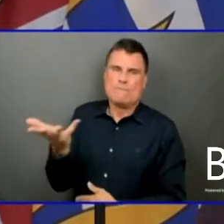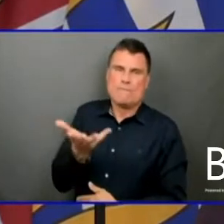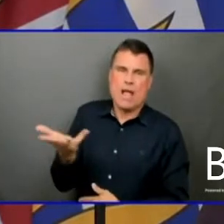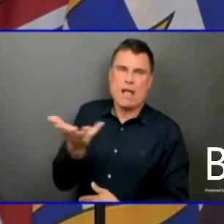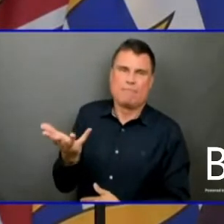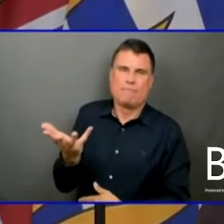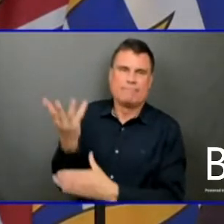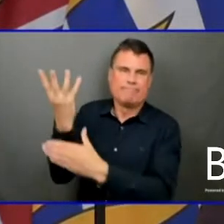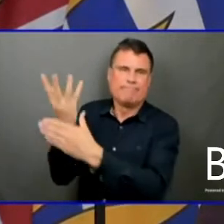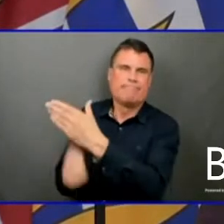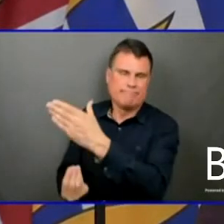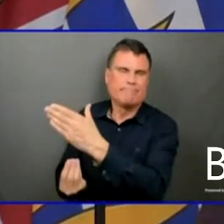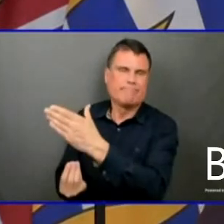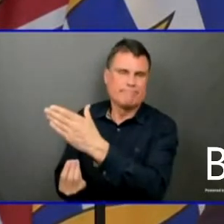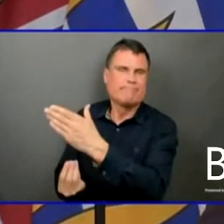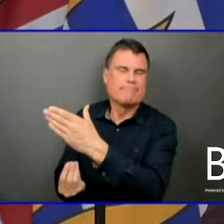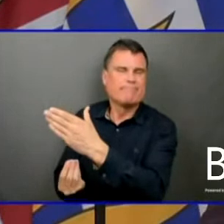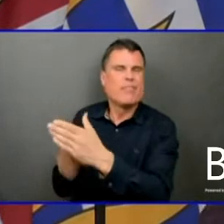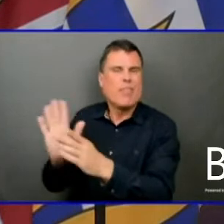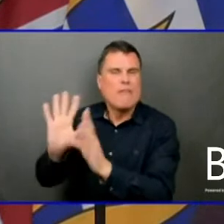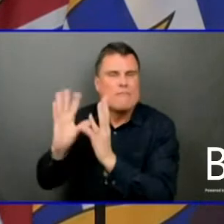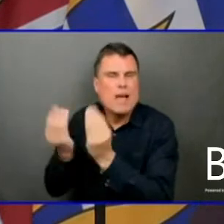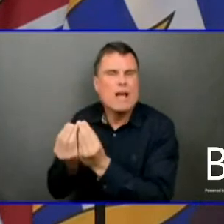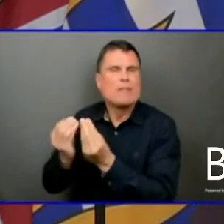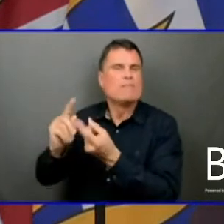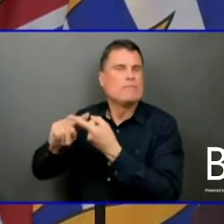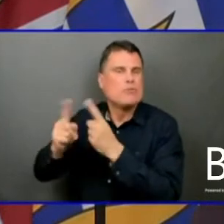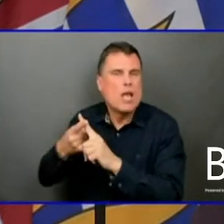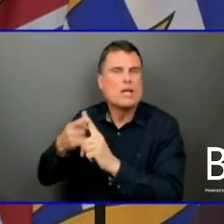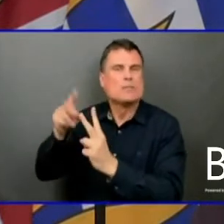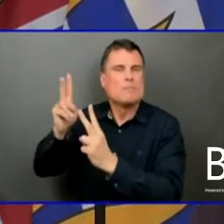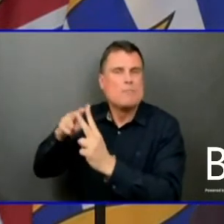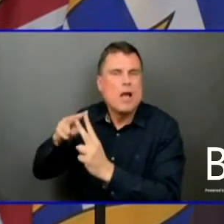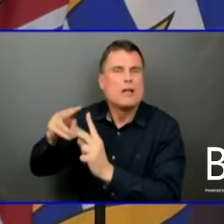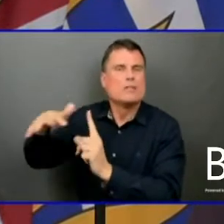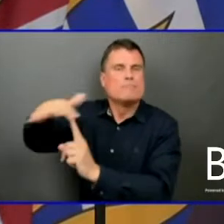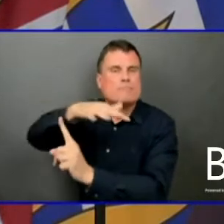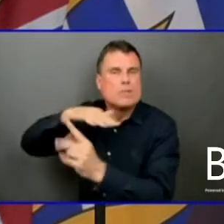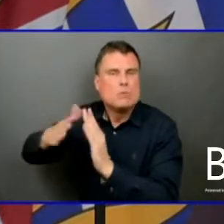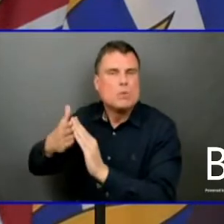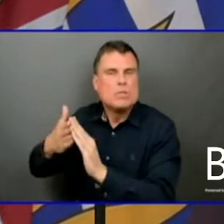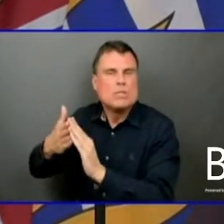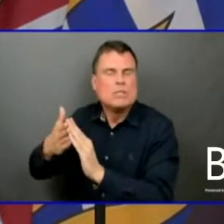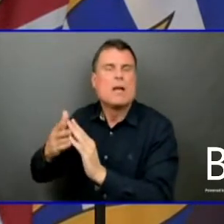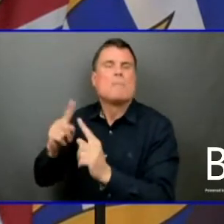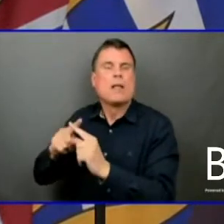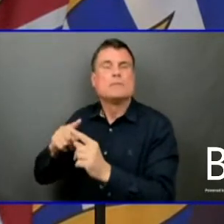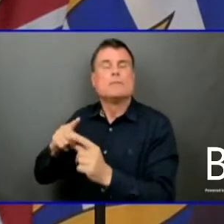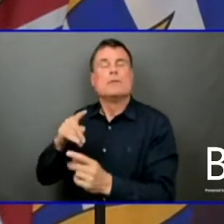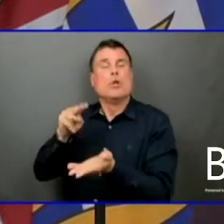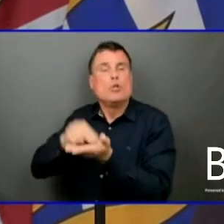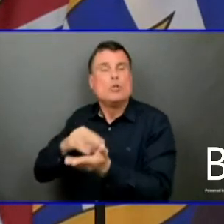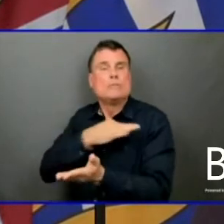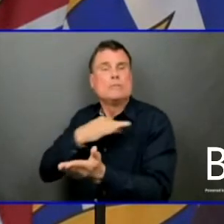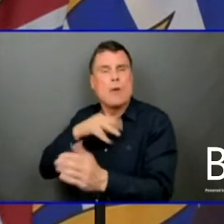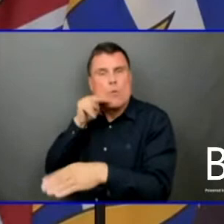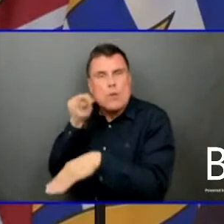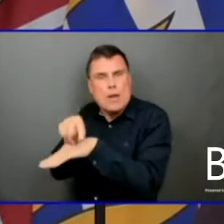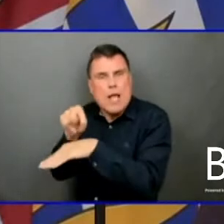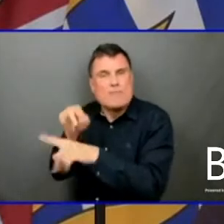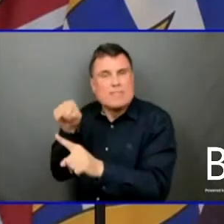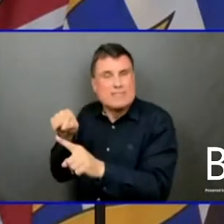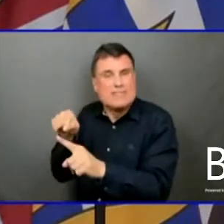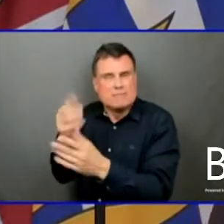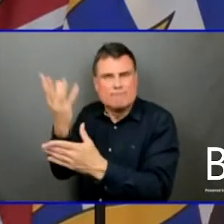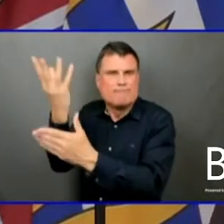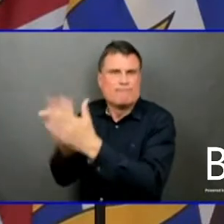their community and their care providers. We know how challenging it is in this time. I also want to report today